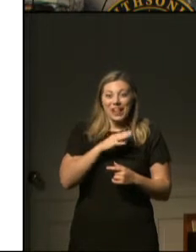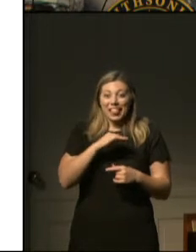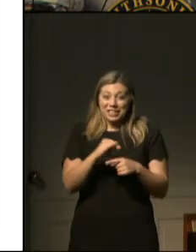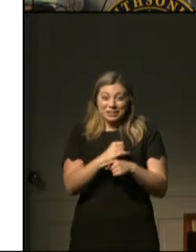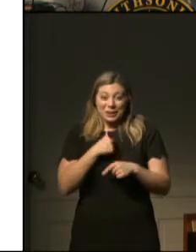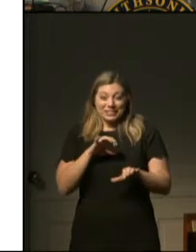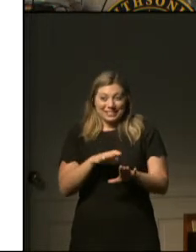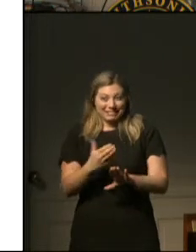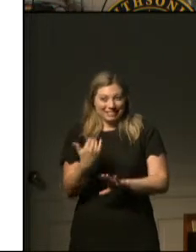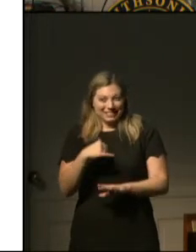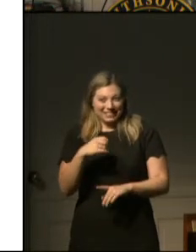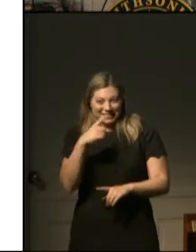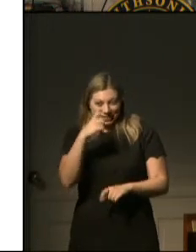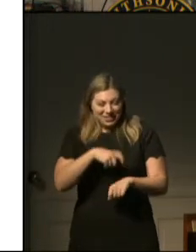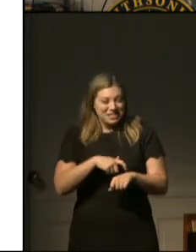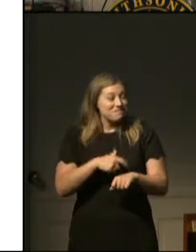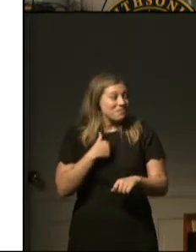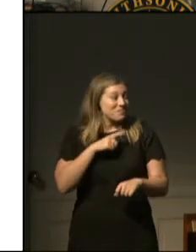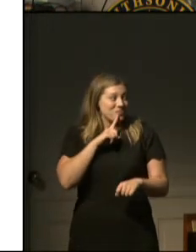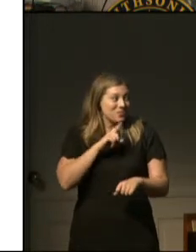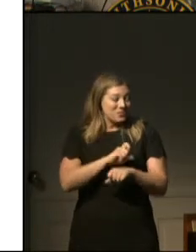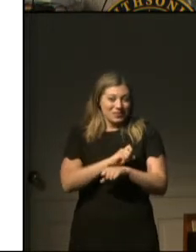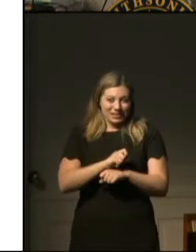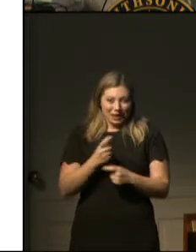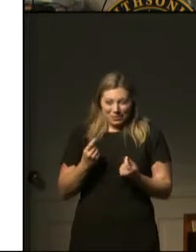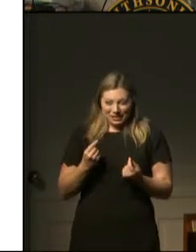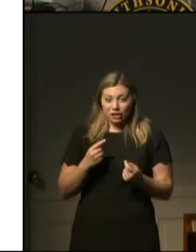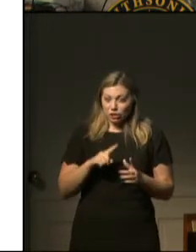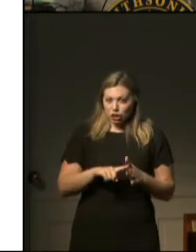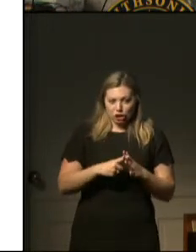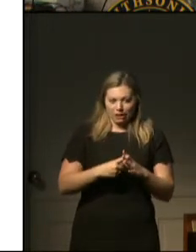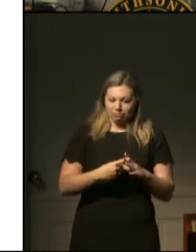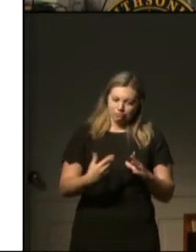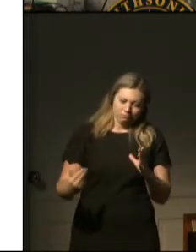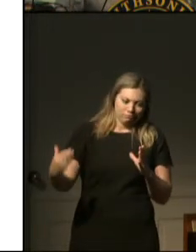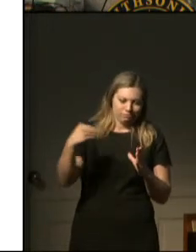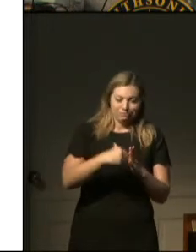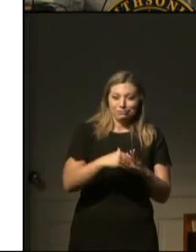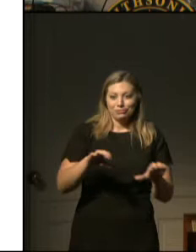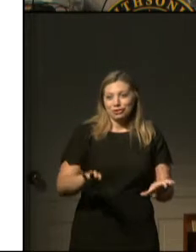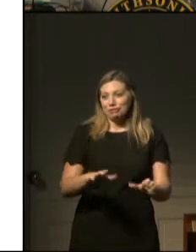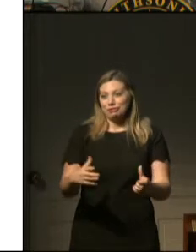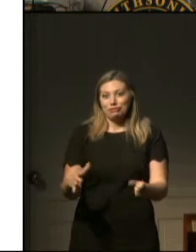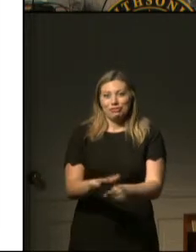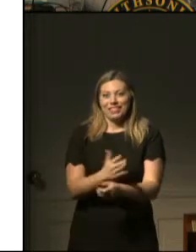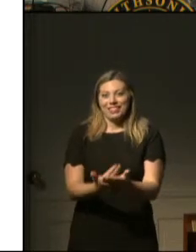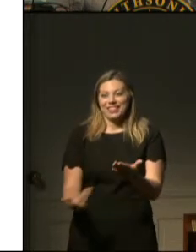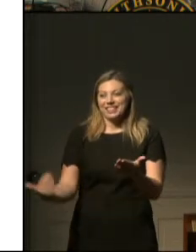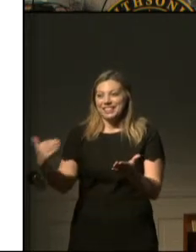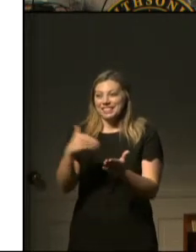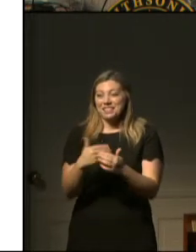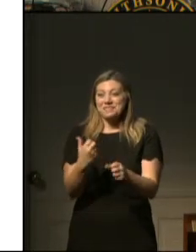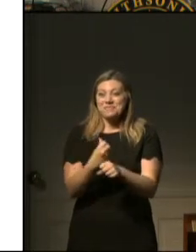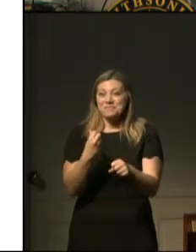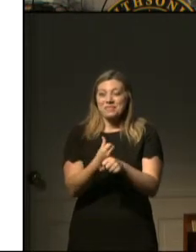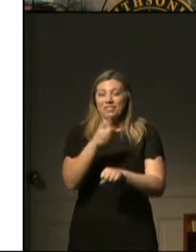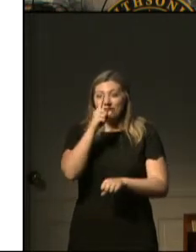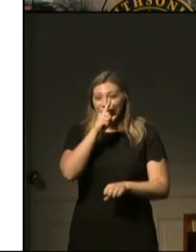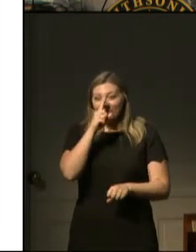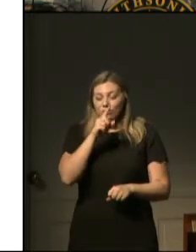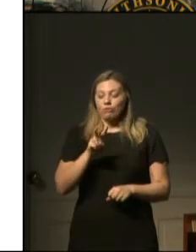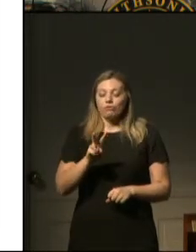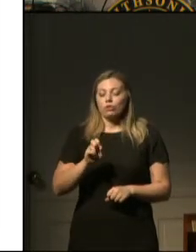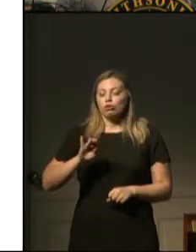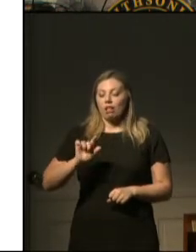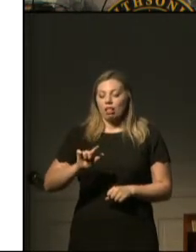last summer, where I basically started from scratch and did a whole thing over. I made a virtual museum